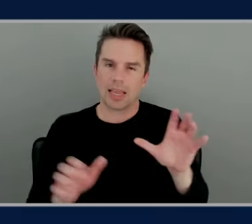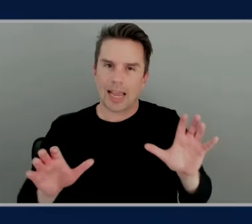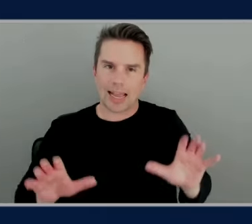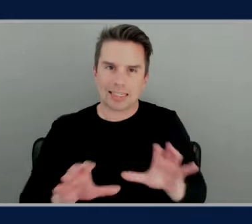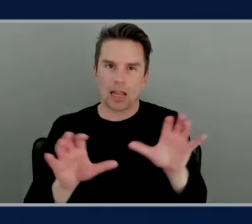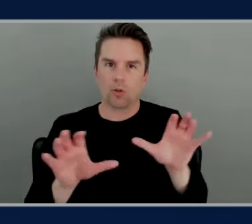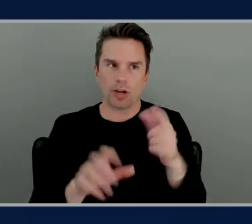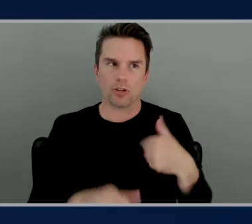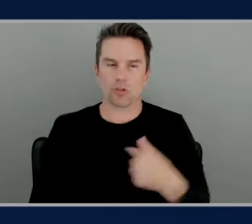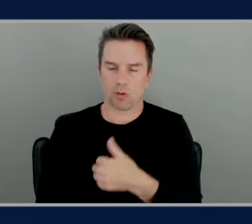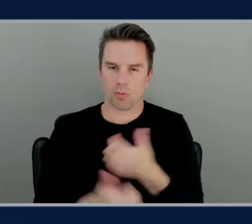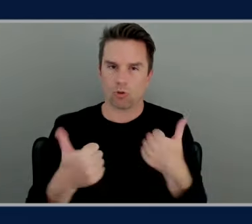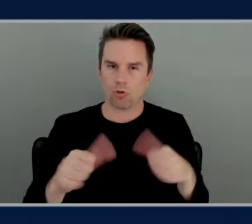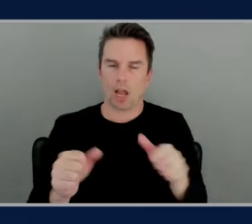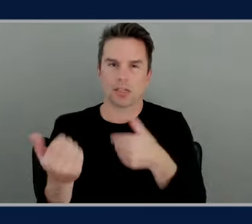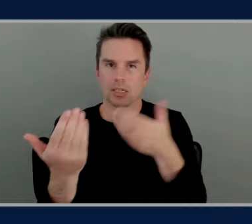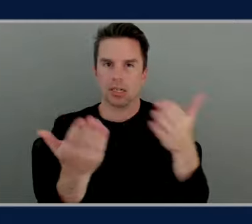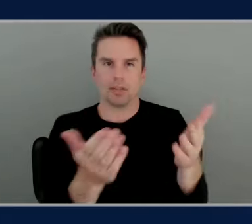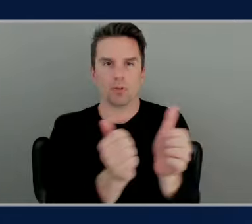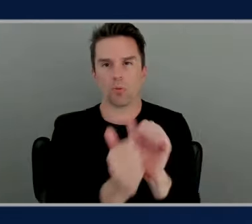part of the solutions that we're building. The other side of that, and kind of our